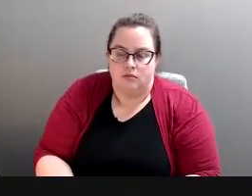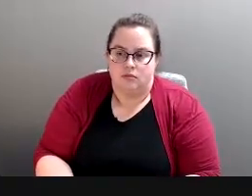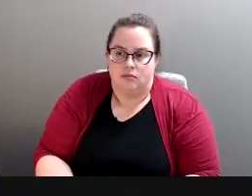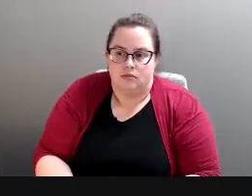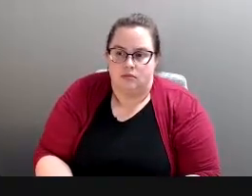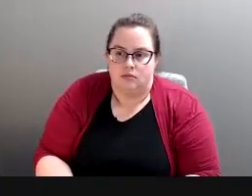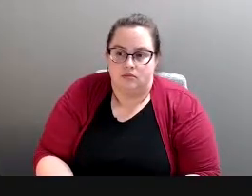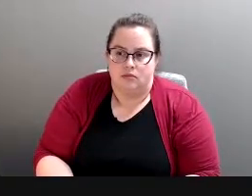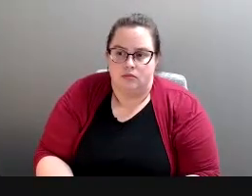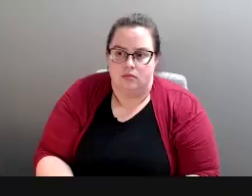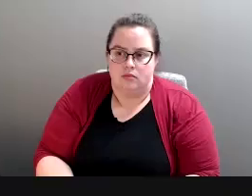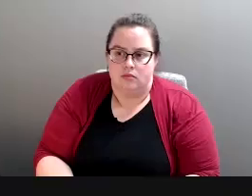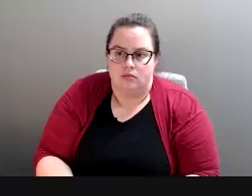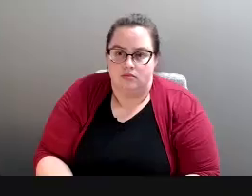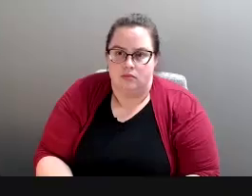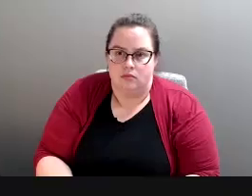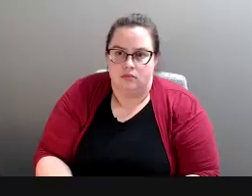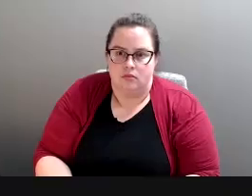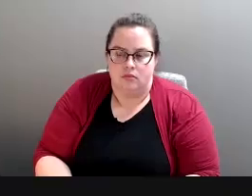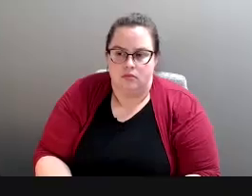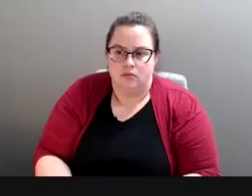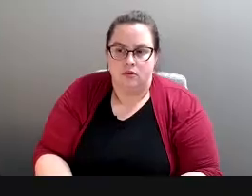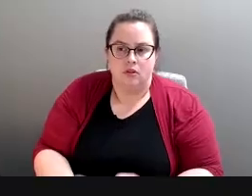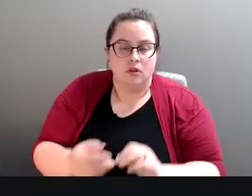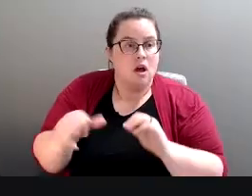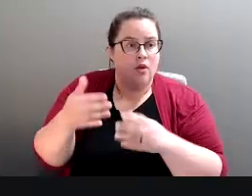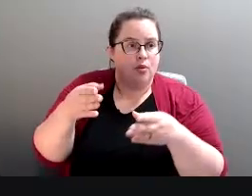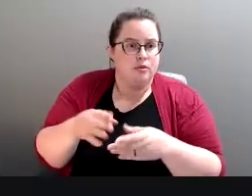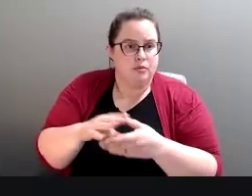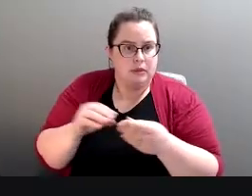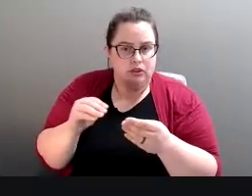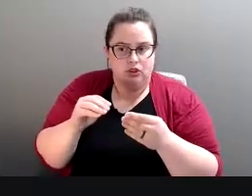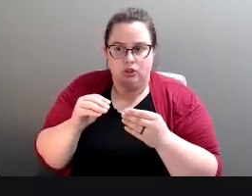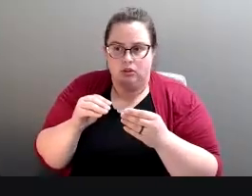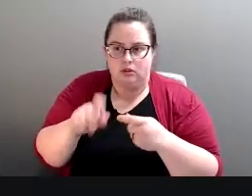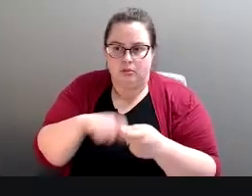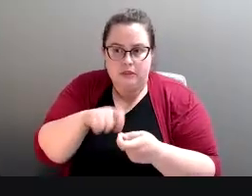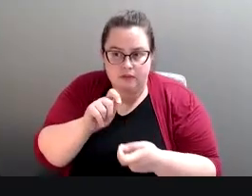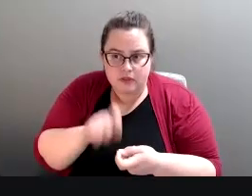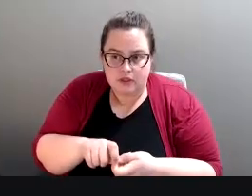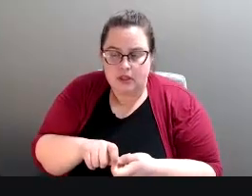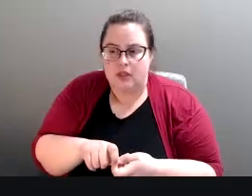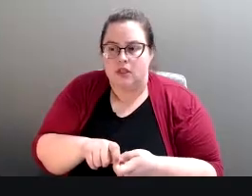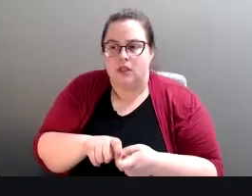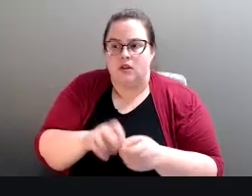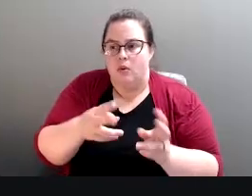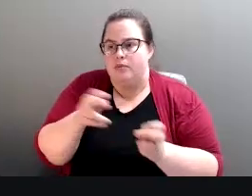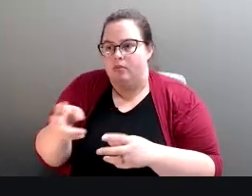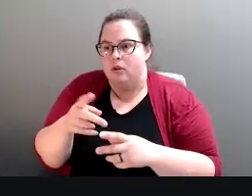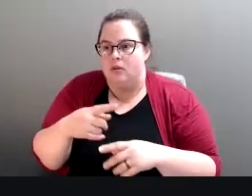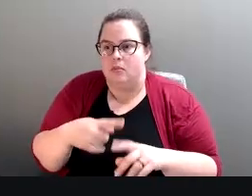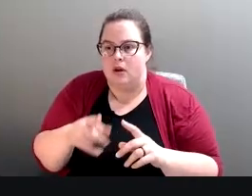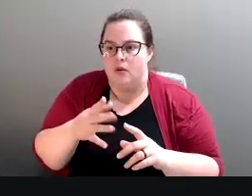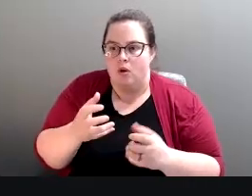And so like, I think another person that mentioned like specificity, right? Being more specific on what you want AI to